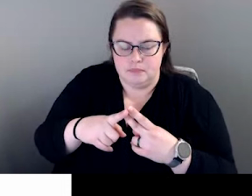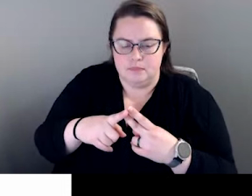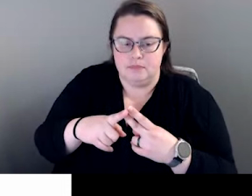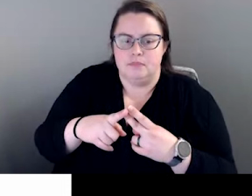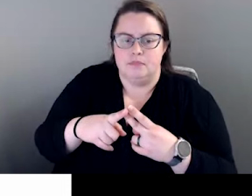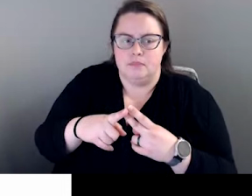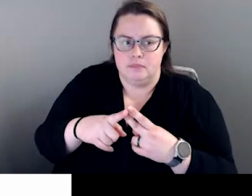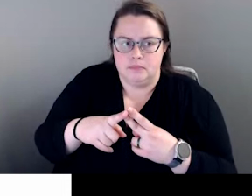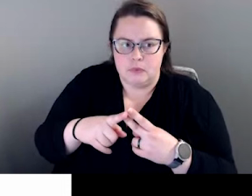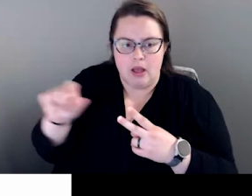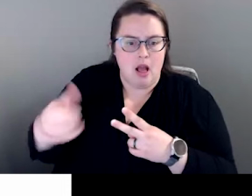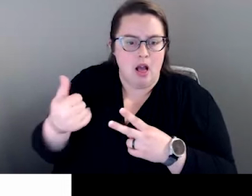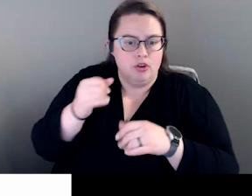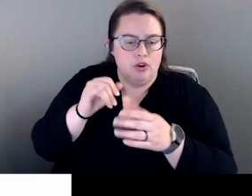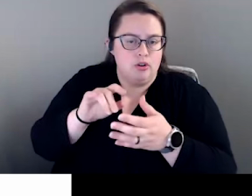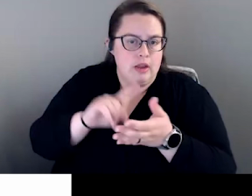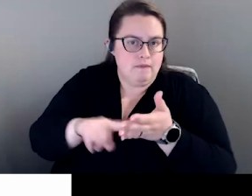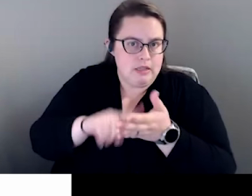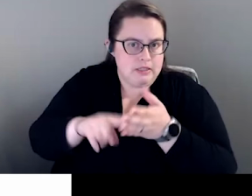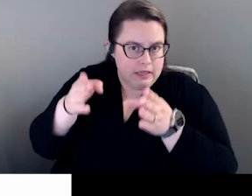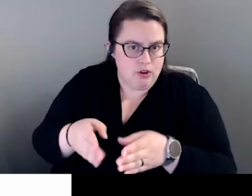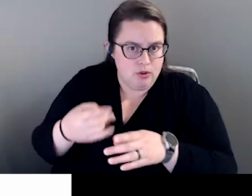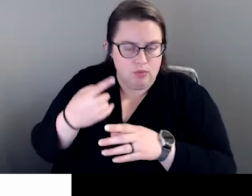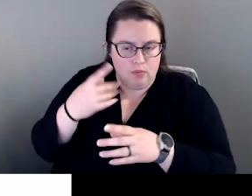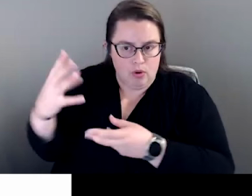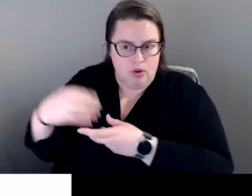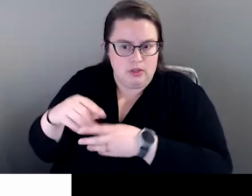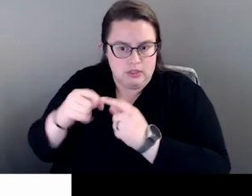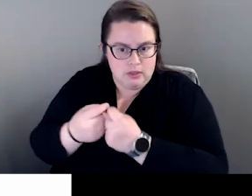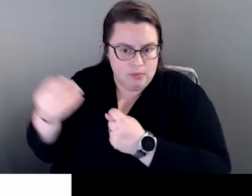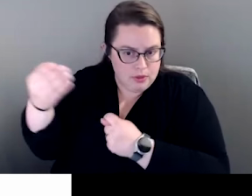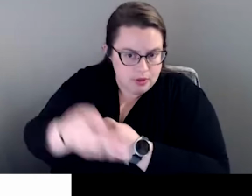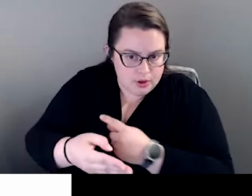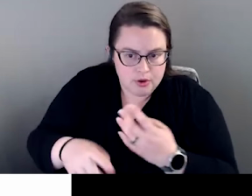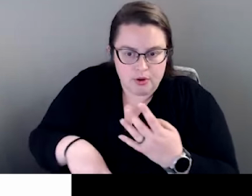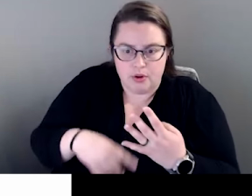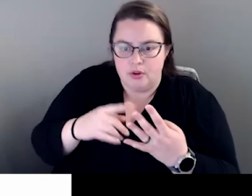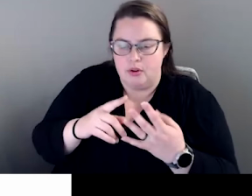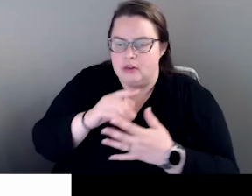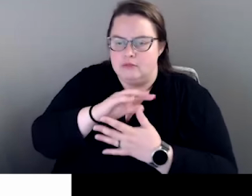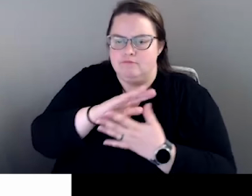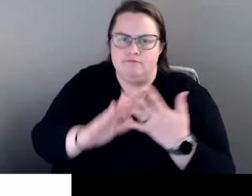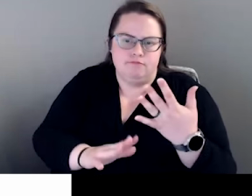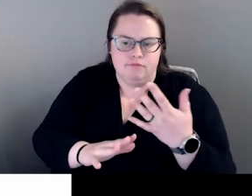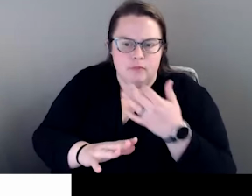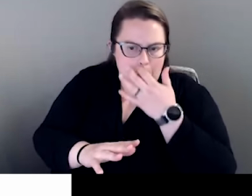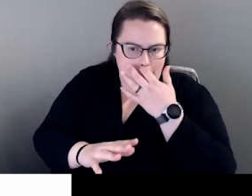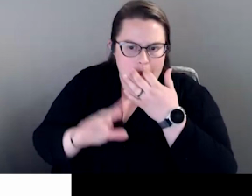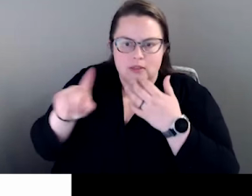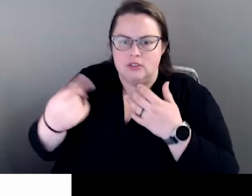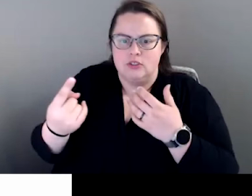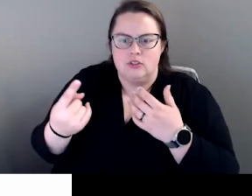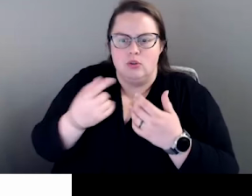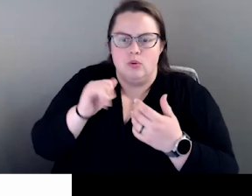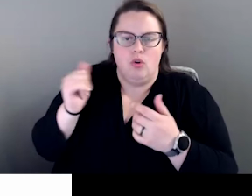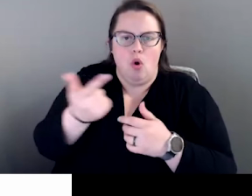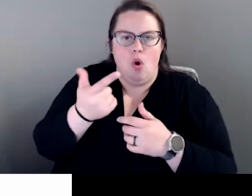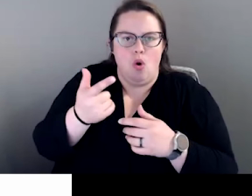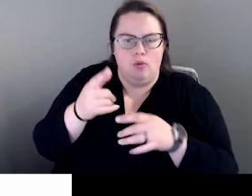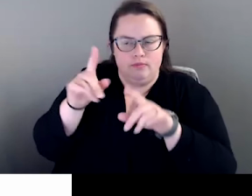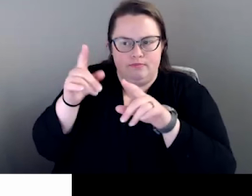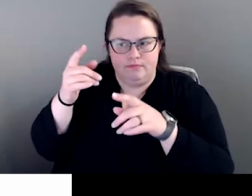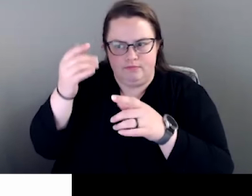another investigator, part of our talenting team, who is also in there as well too. So it's just so that we're all on the same page, because, a